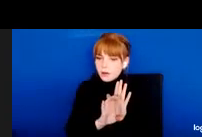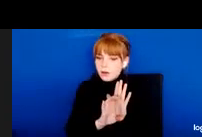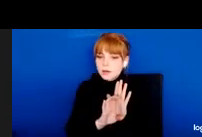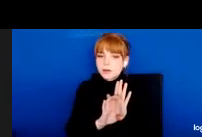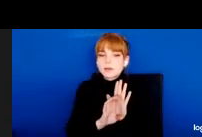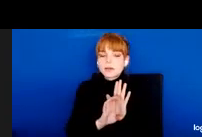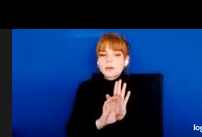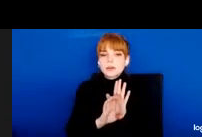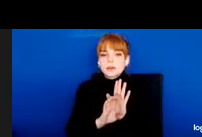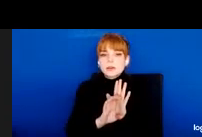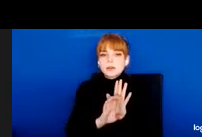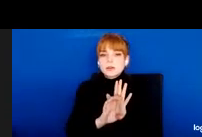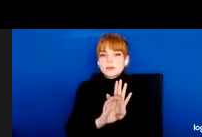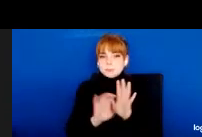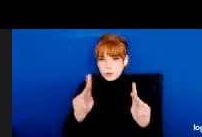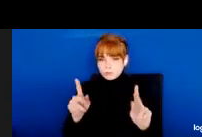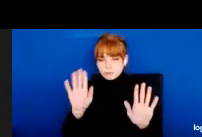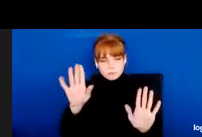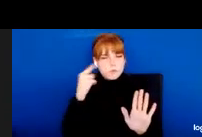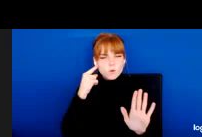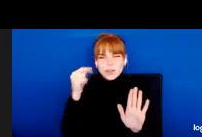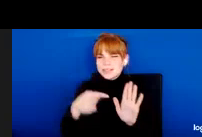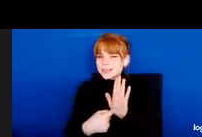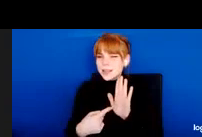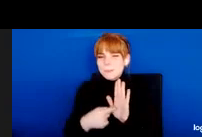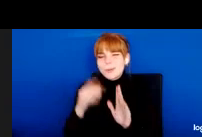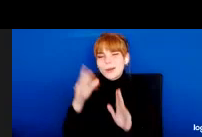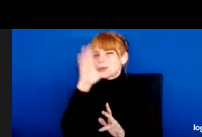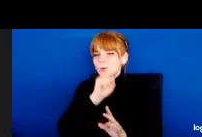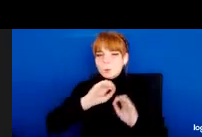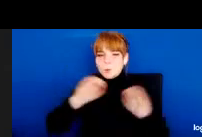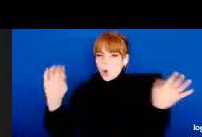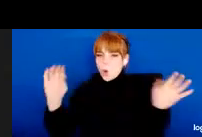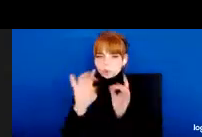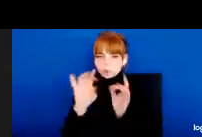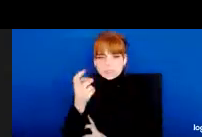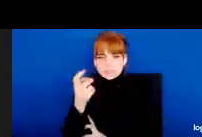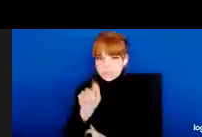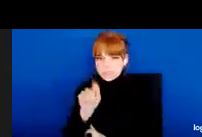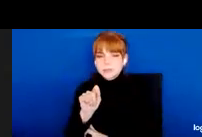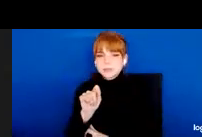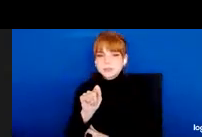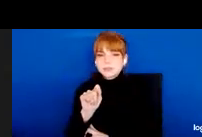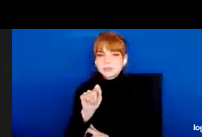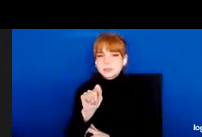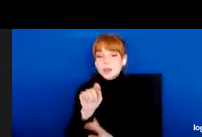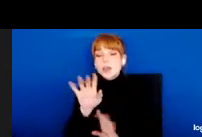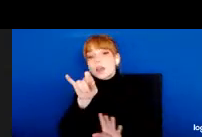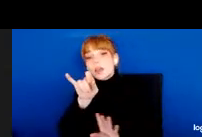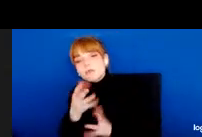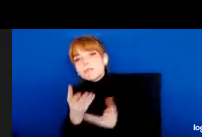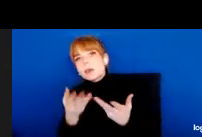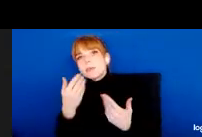is the only way this information is conveyed, right? If it had like the word warning next to it, then this requirement wouldn't apply. But say it was a button or say it was an